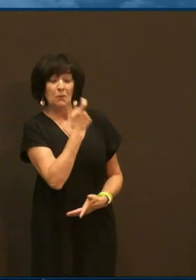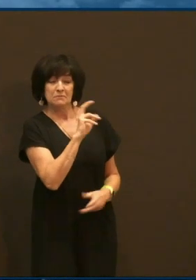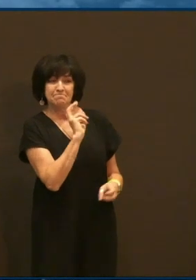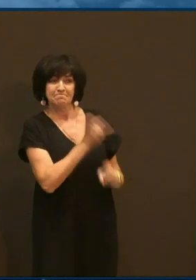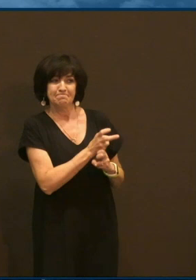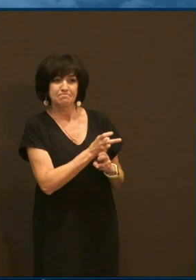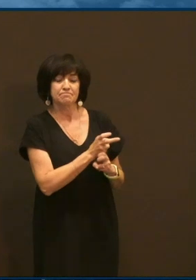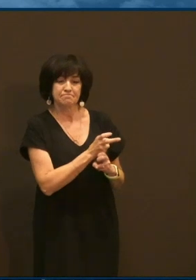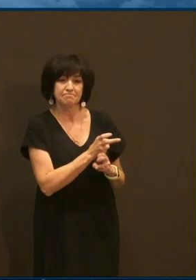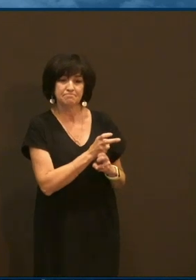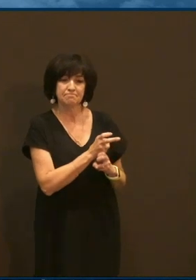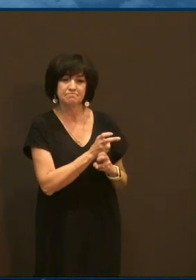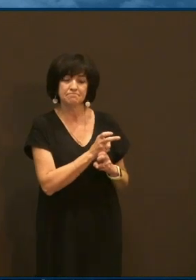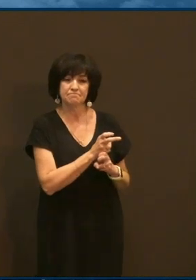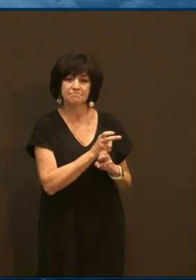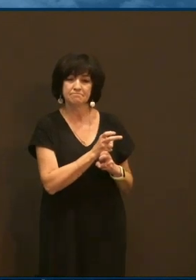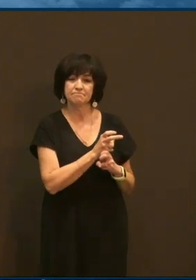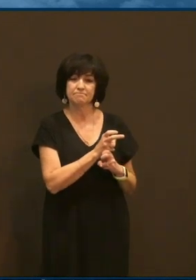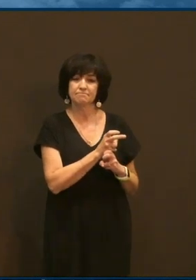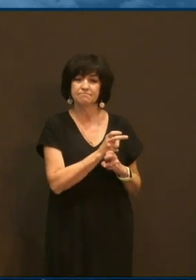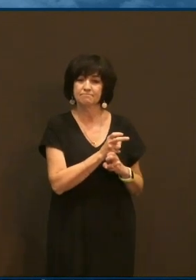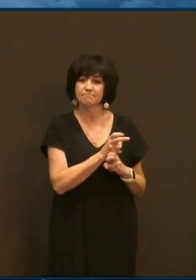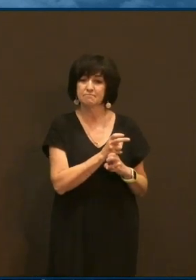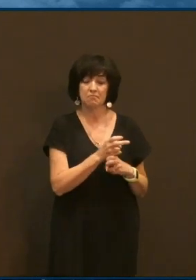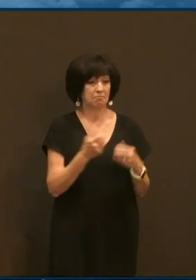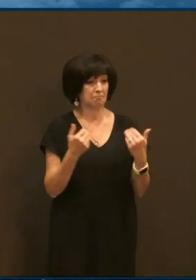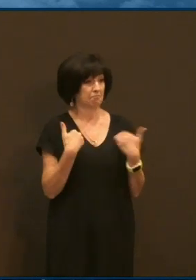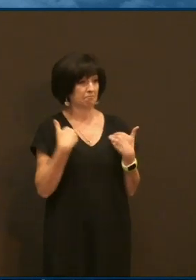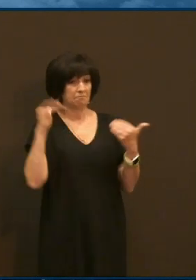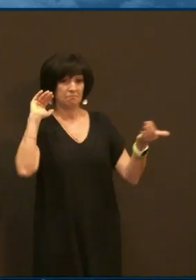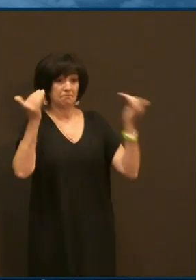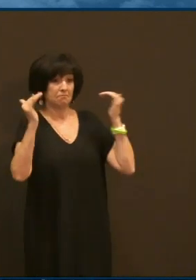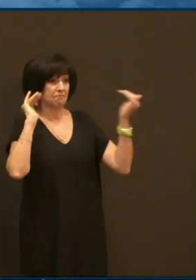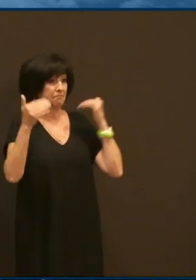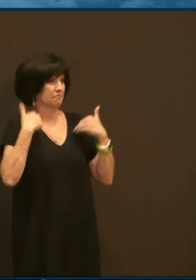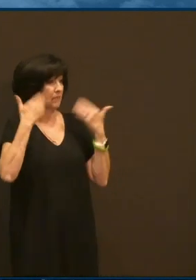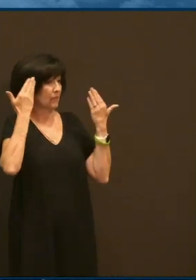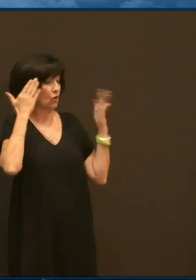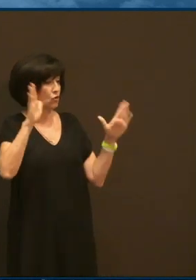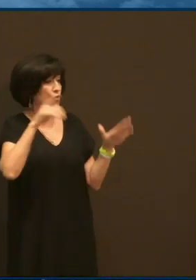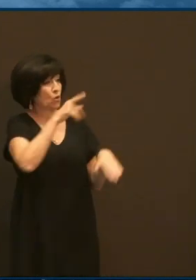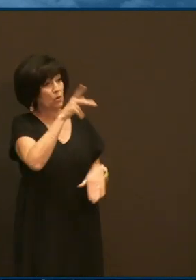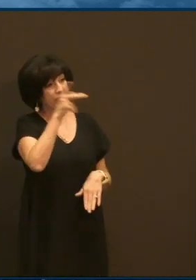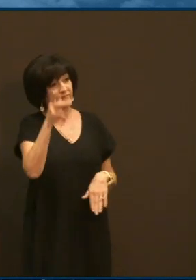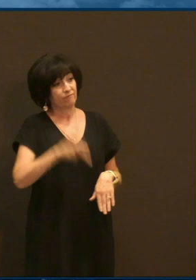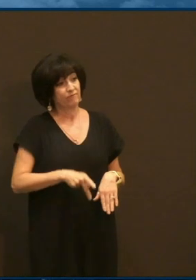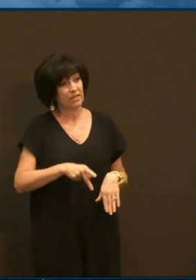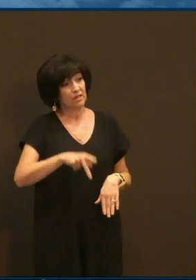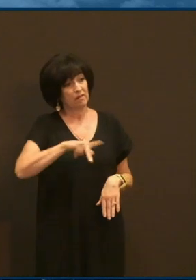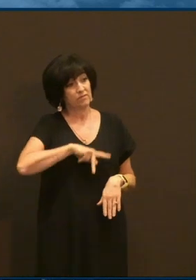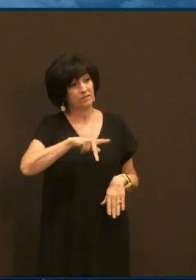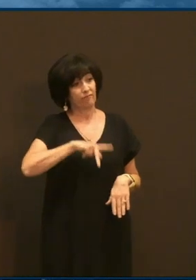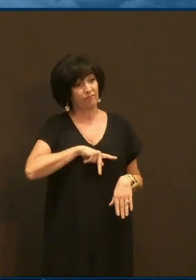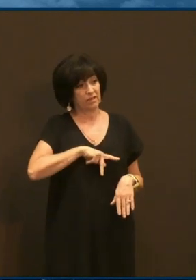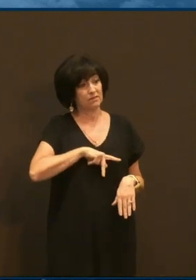again, anecdotally. I don't know whether Phillies or Philly fans saw that our Philadelphia Phillies had to close